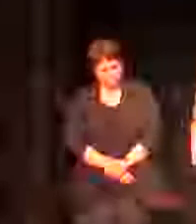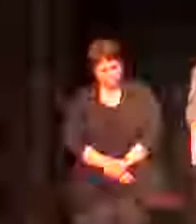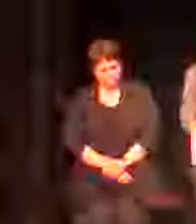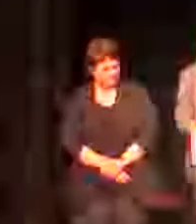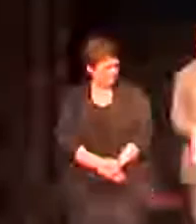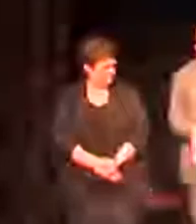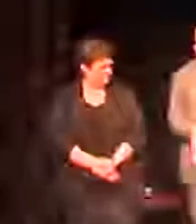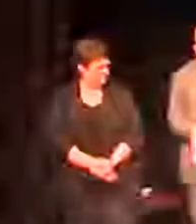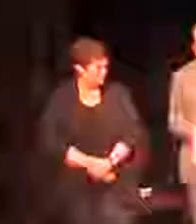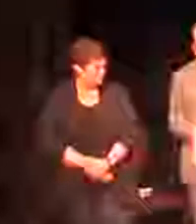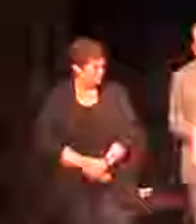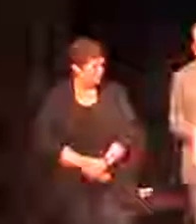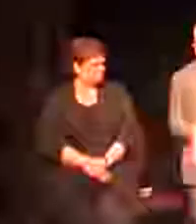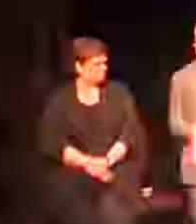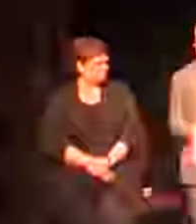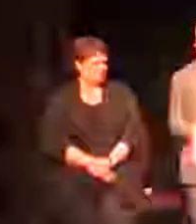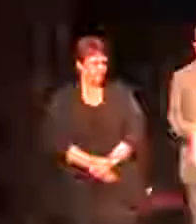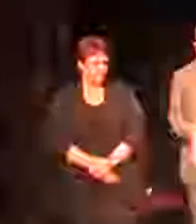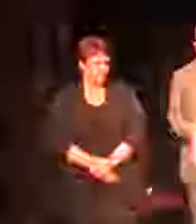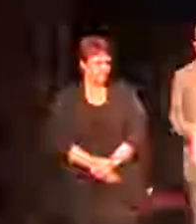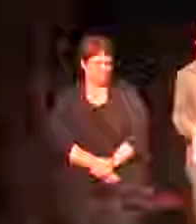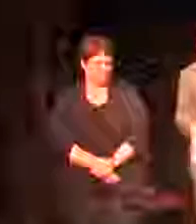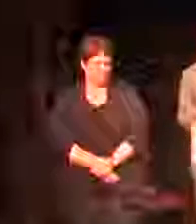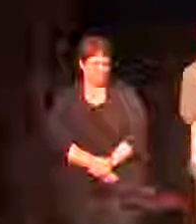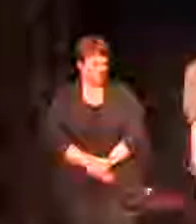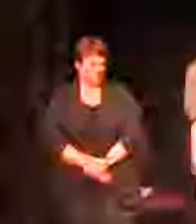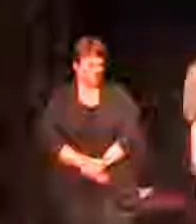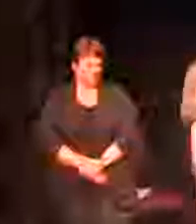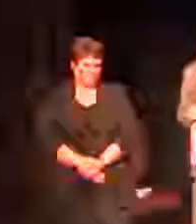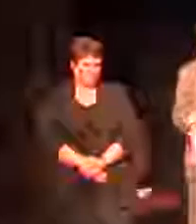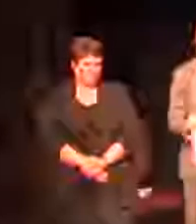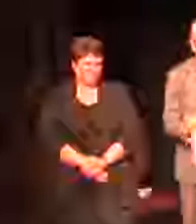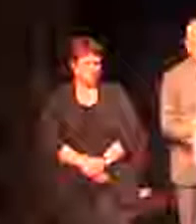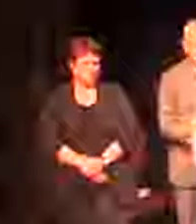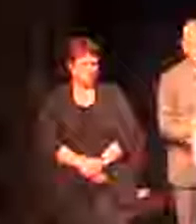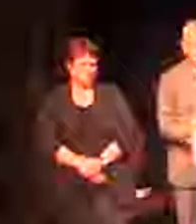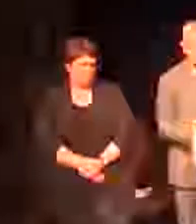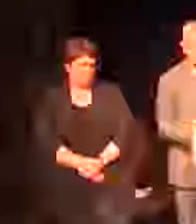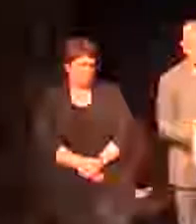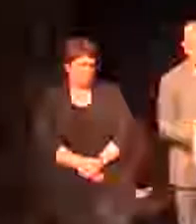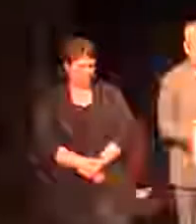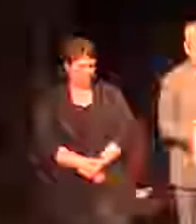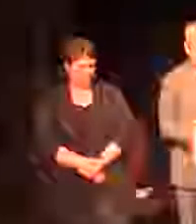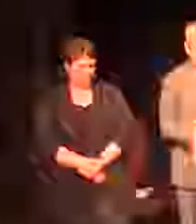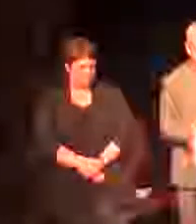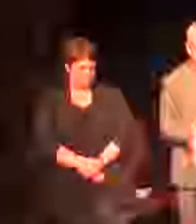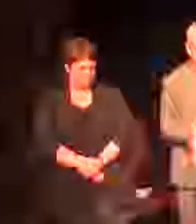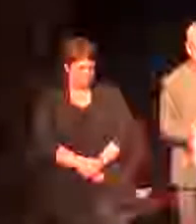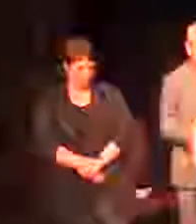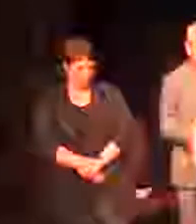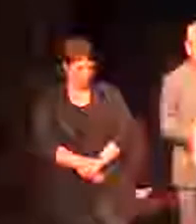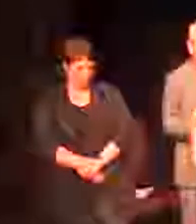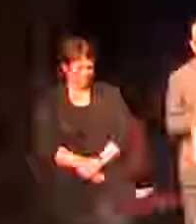report that? And how should we proceed? The one thing you should be looking at is civil inclusion in terms of children,